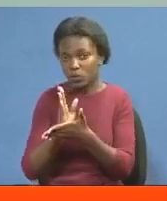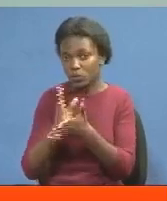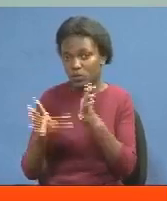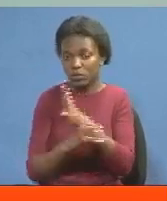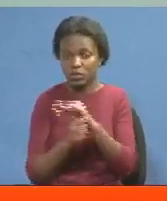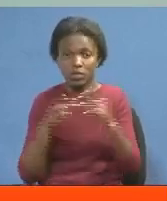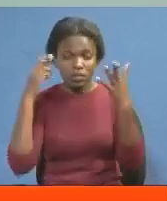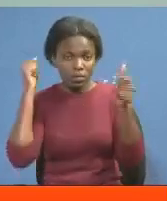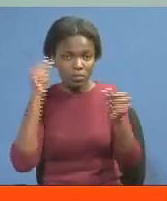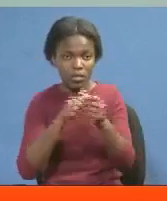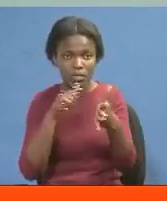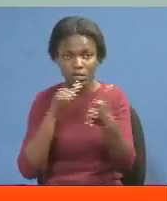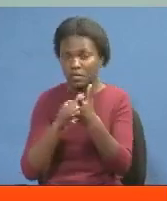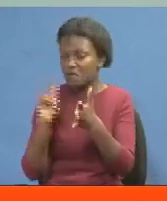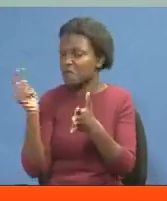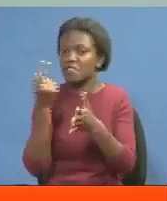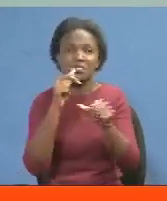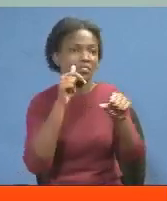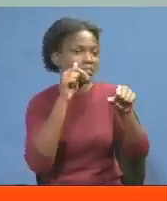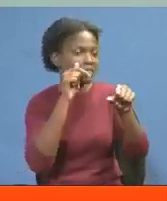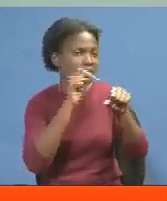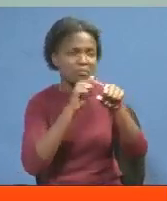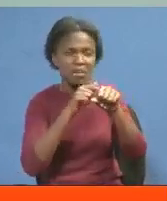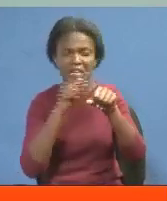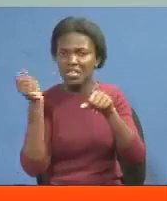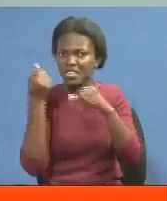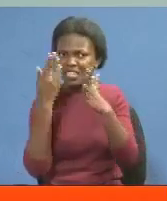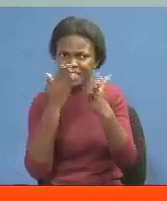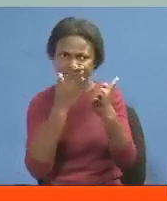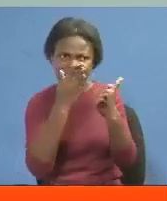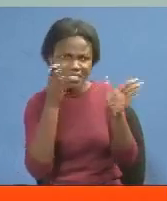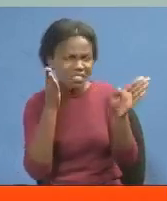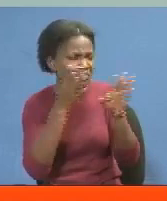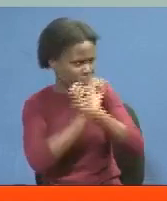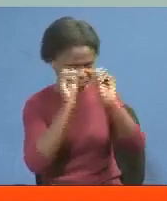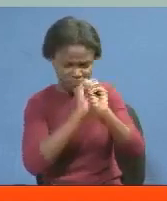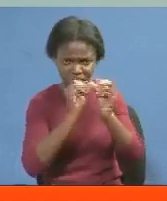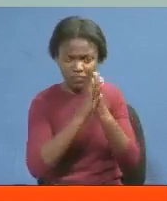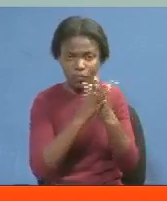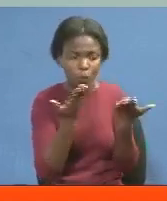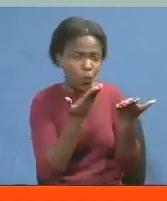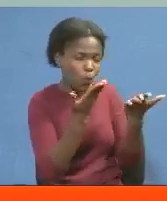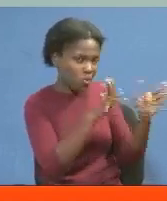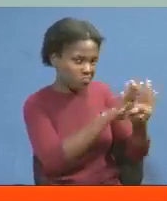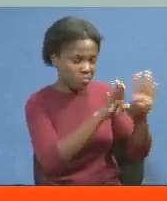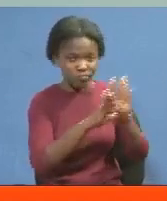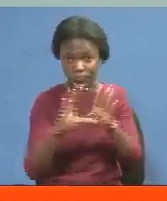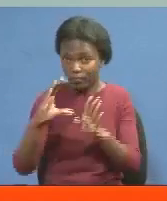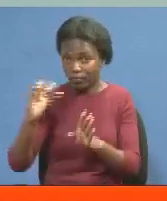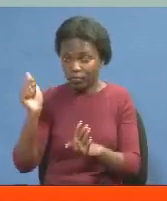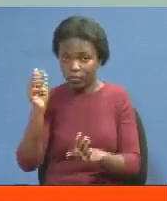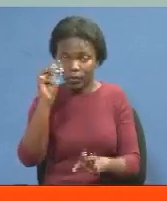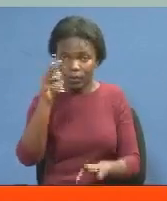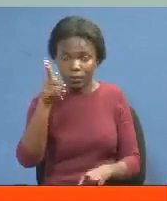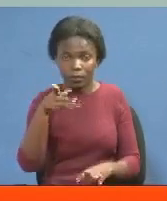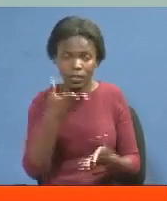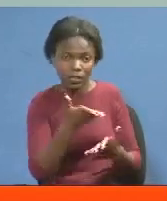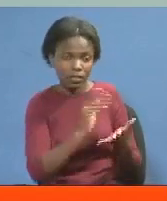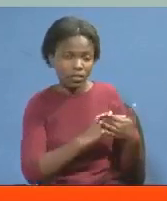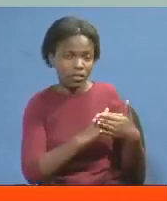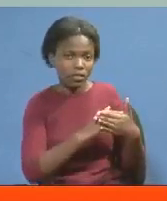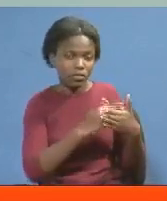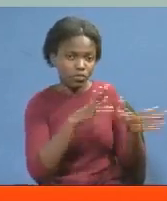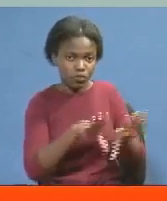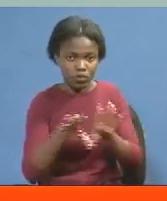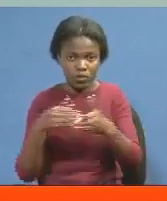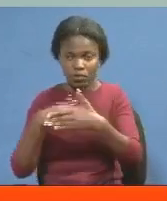Now, be reminded that this is not the first time that Kenya had made up its mind to close down these particular camps. The country had made two attempts to do so after the